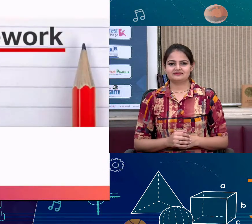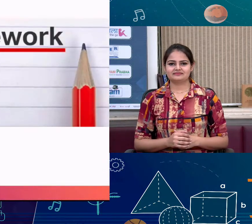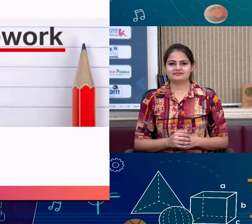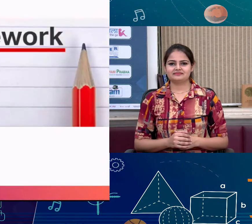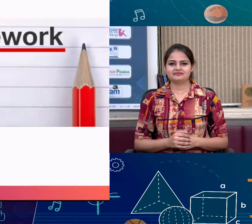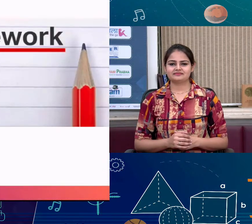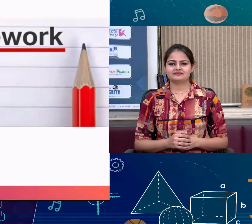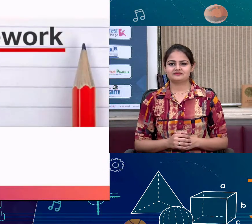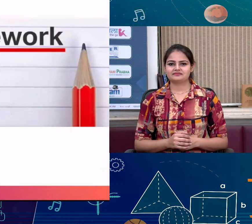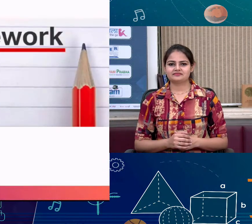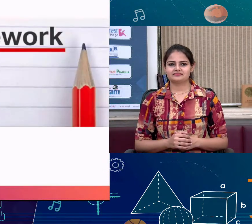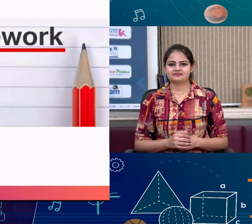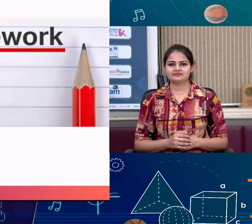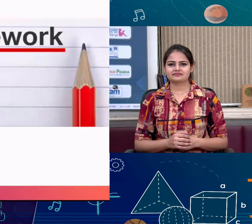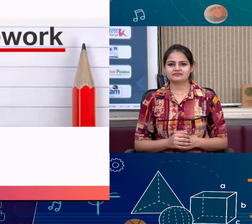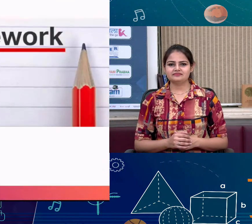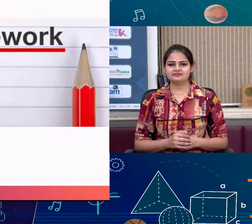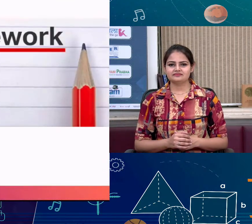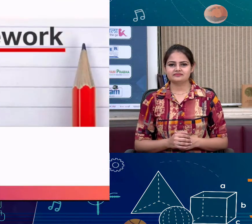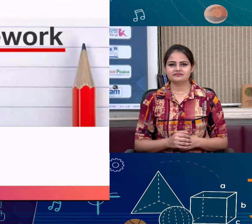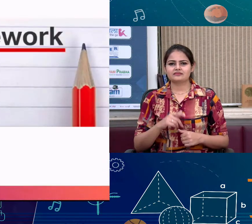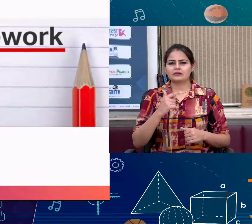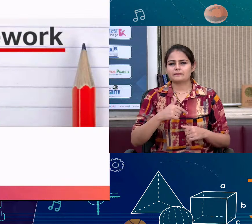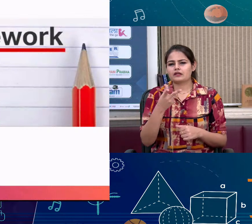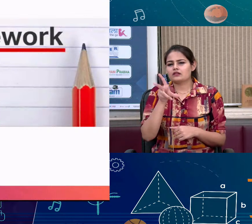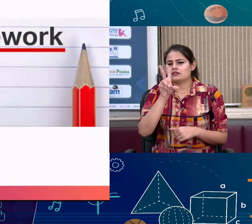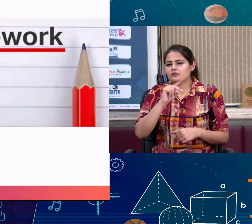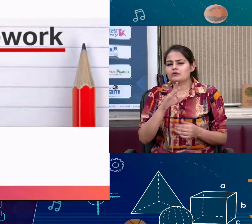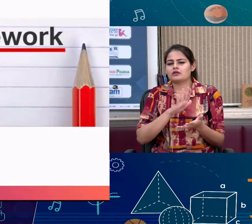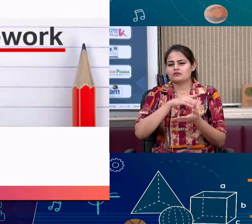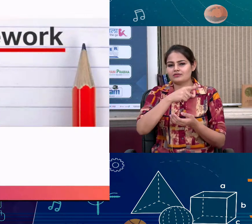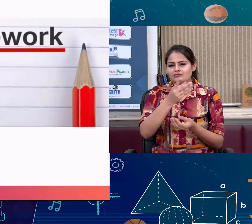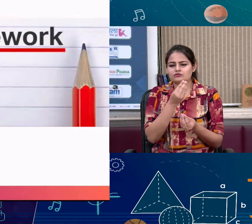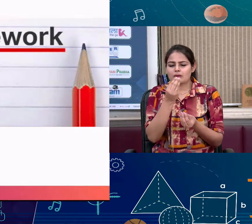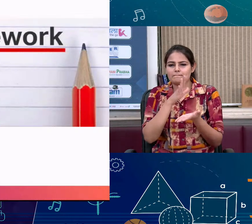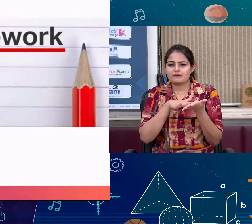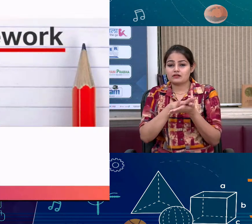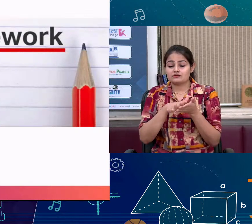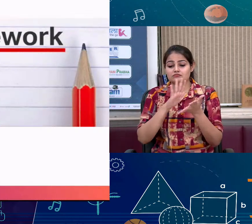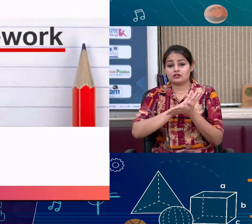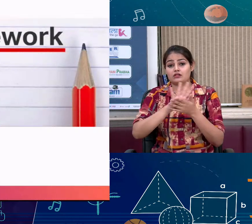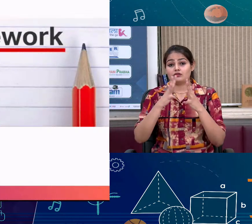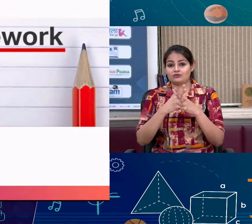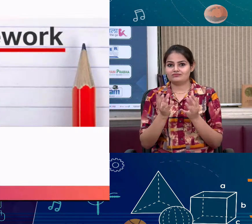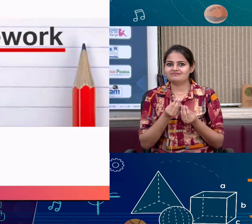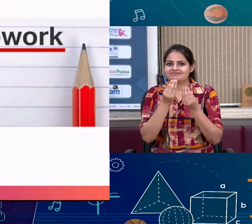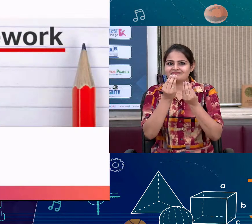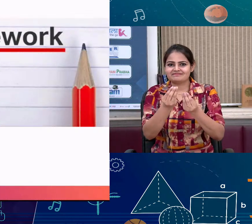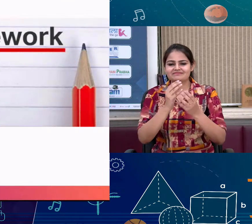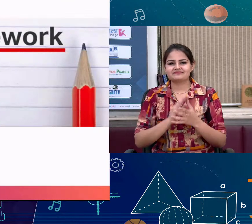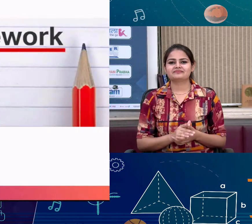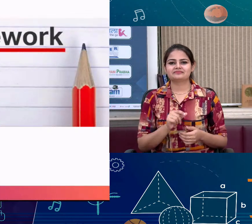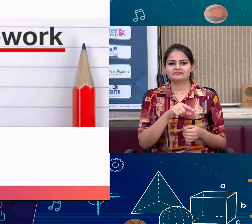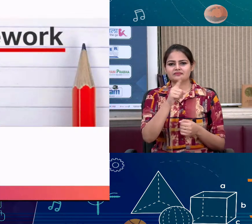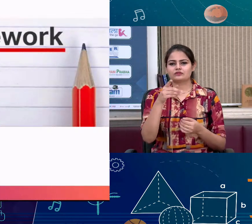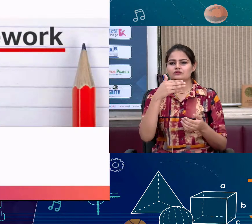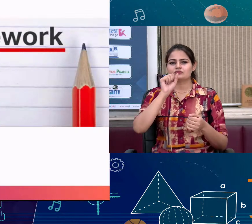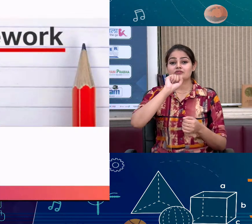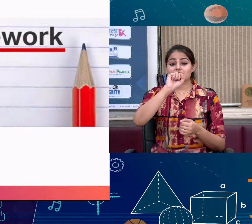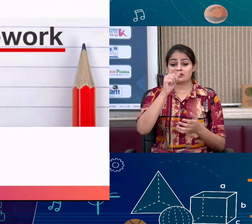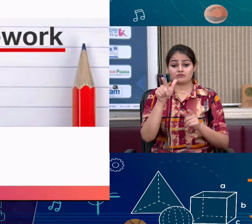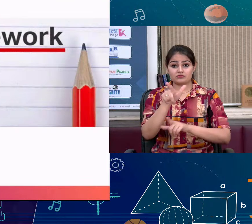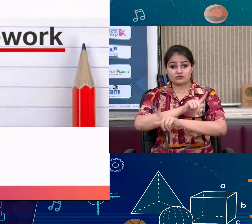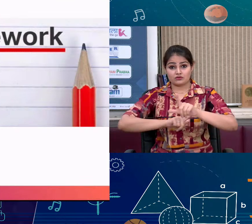Now, I just thought I'll just give you a quick little homework, taking forward from what Ms. Kriti said, that, language skills, this